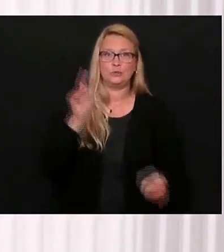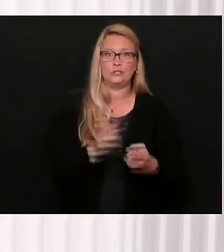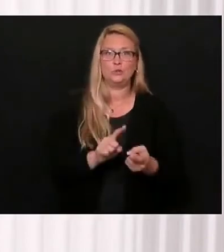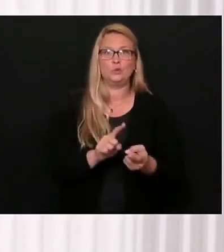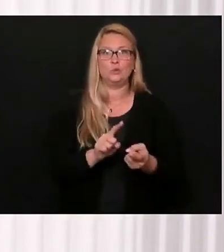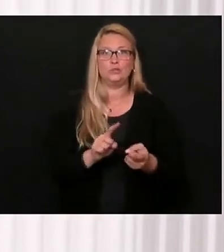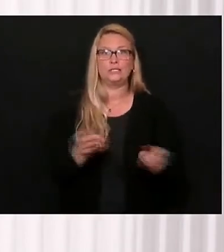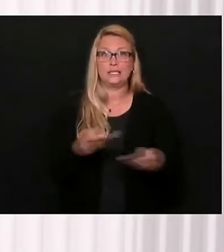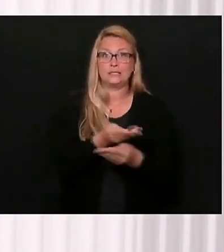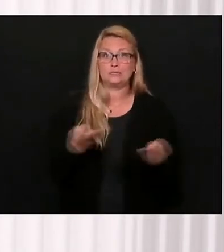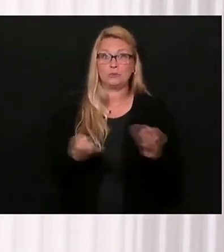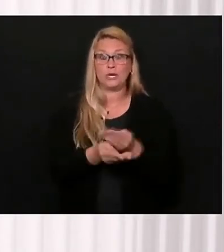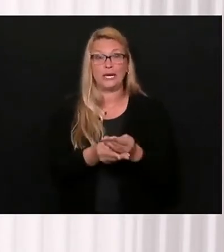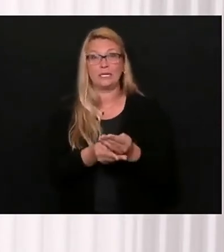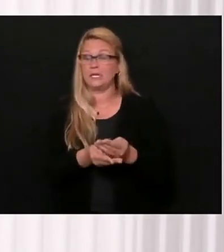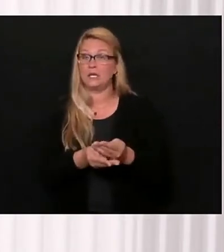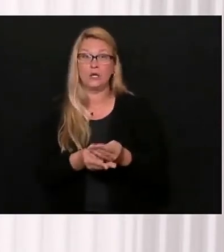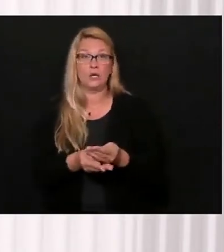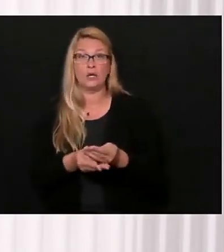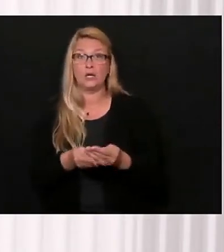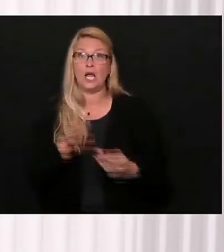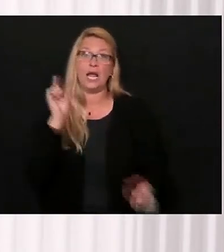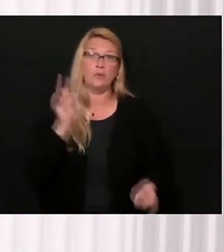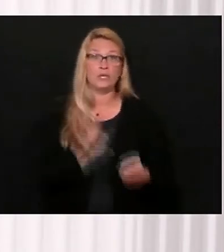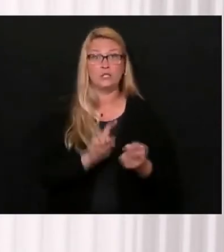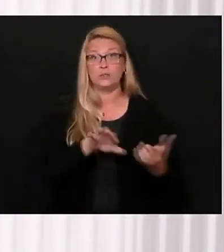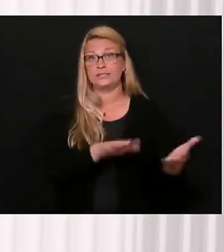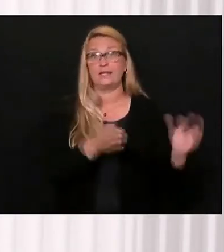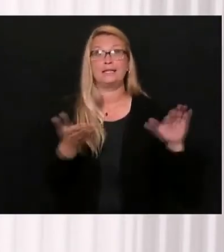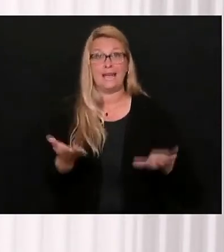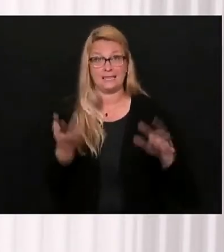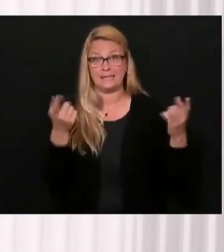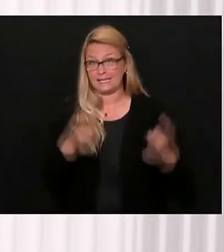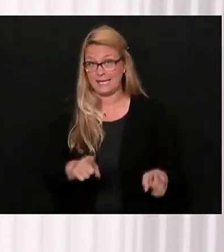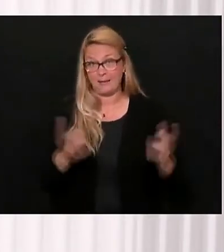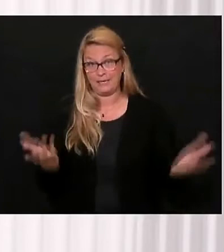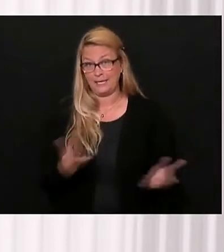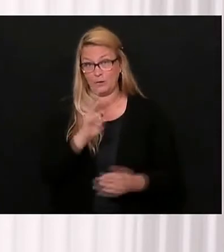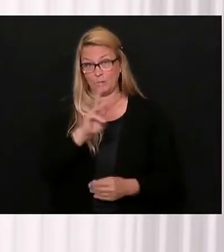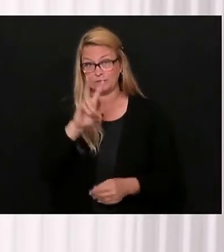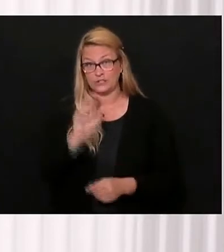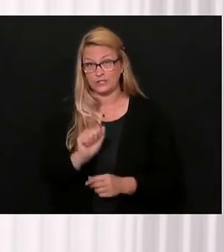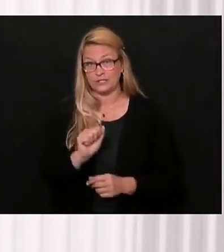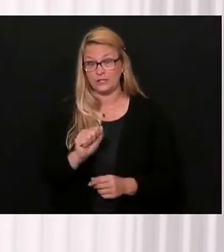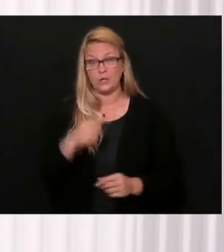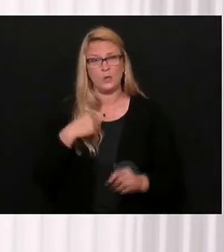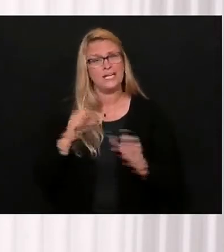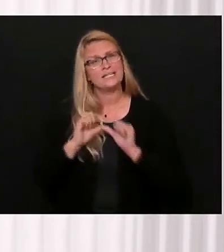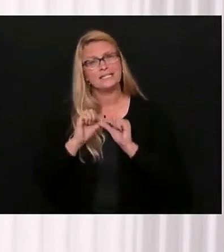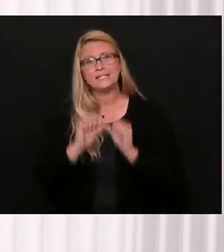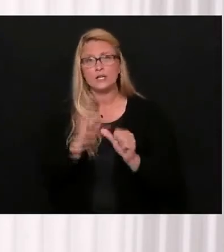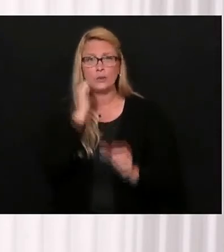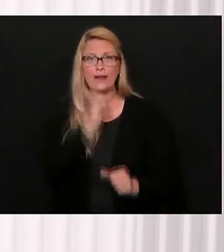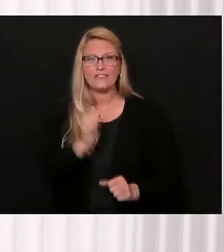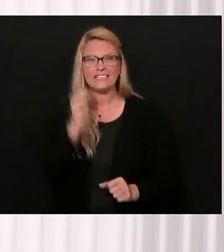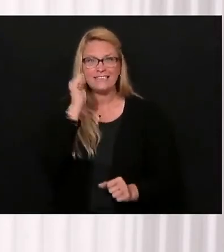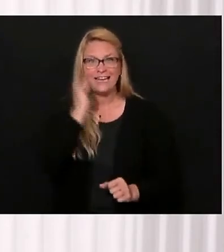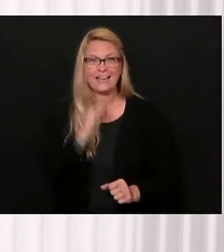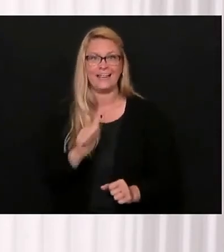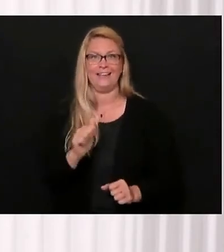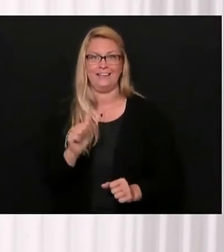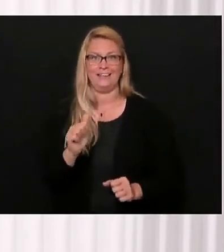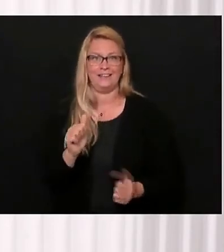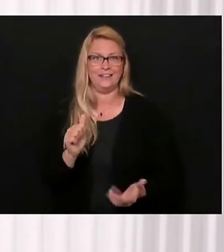and God help us reduce the number of deaths that we have. So we continue daily. Part of the reason